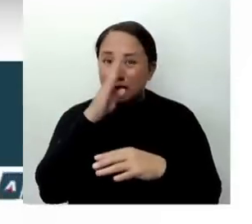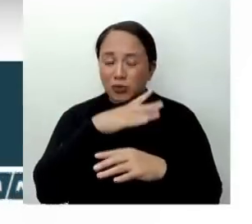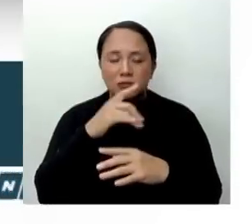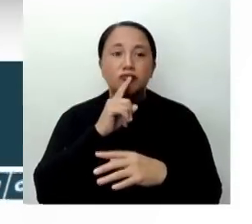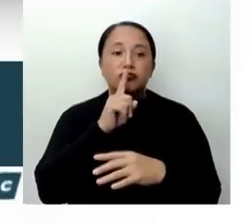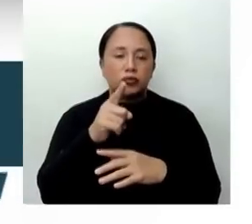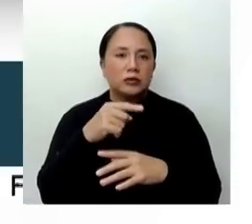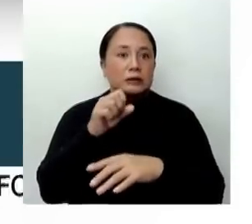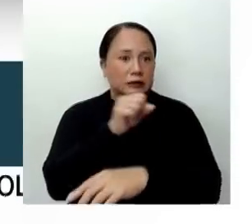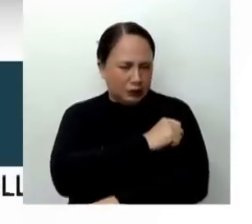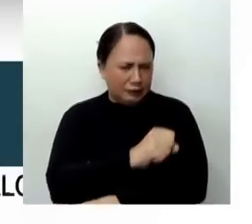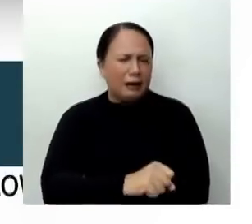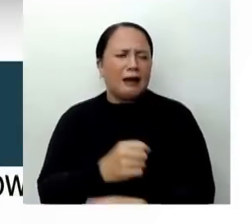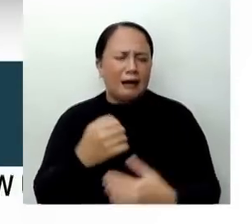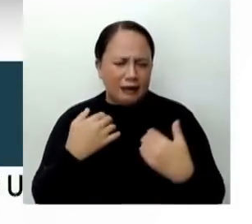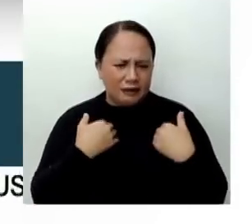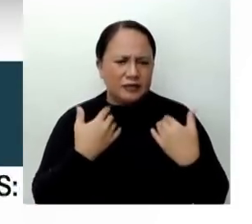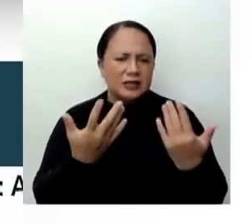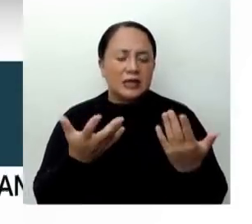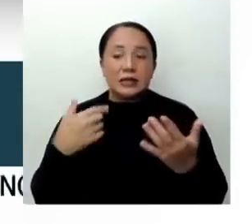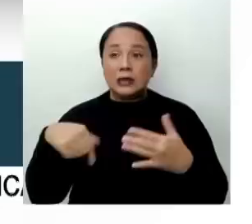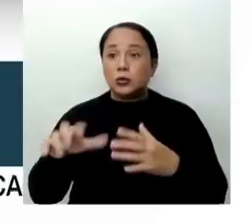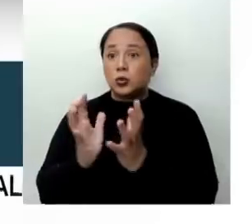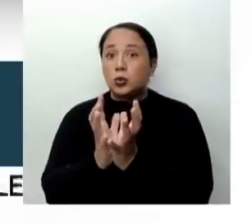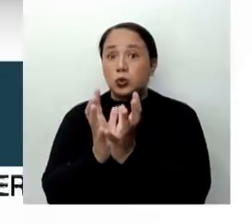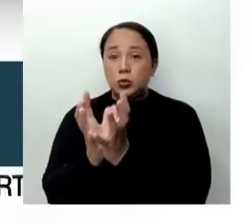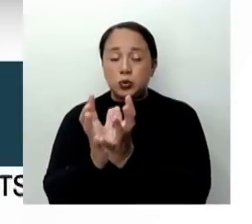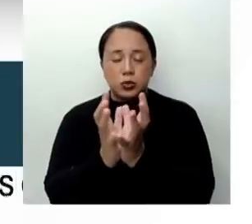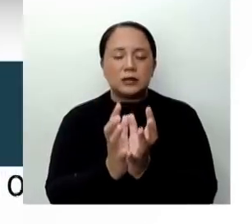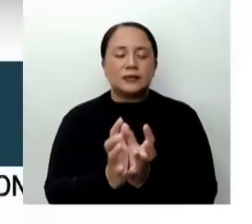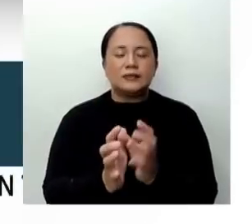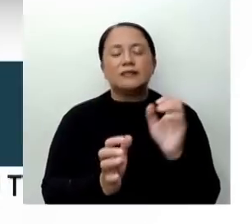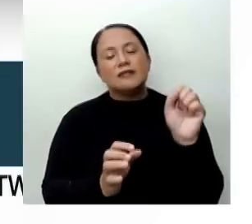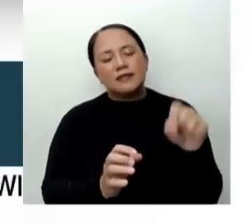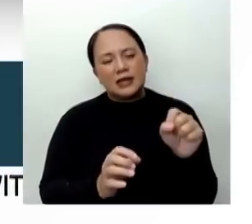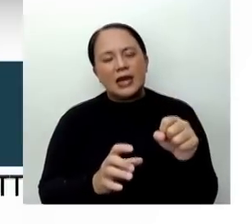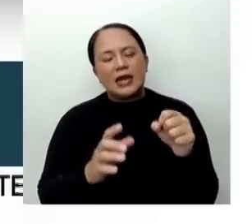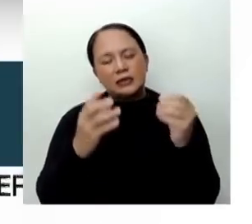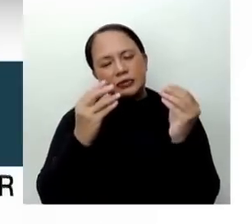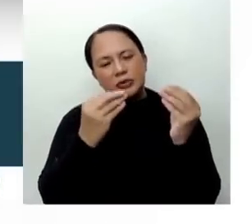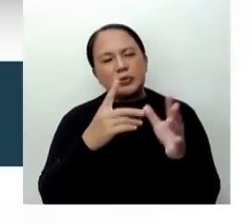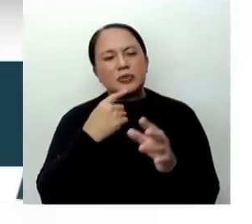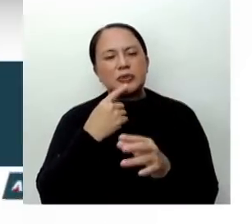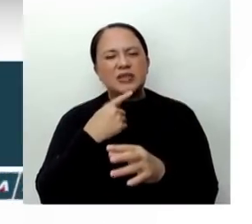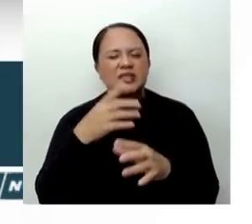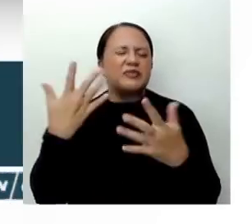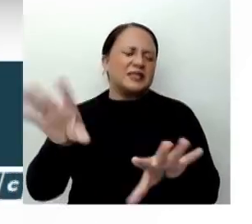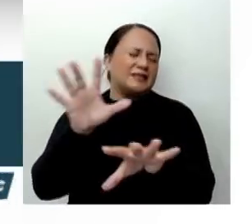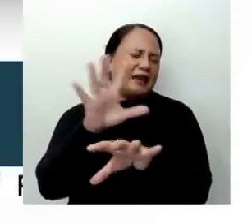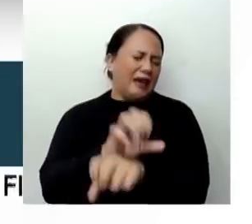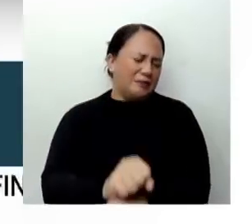Samar. So itong mga communities dyan, although sinasabi nila palagi na sanay na kami